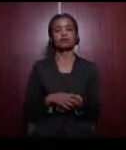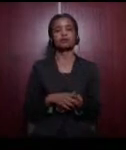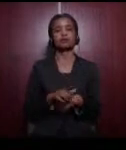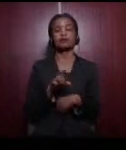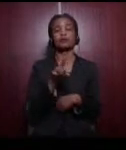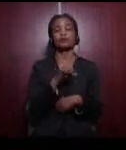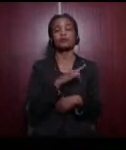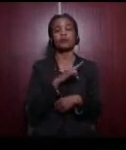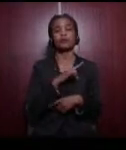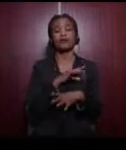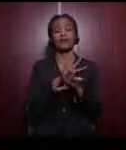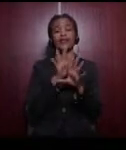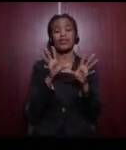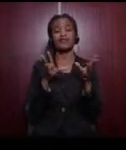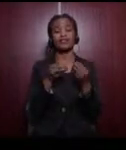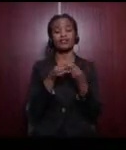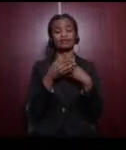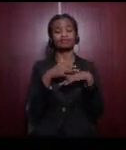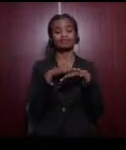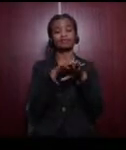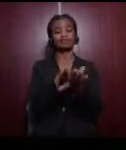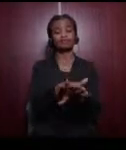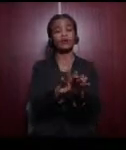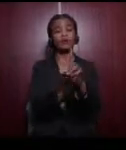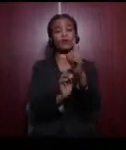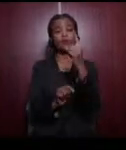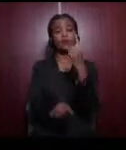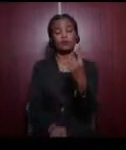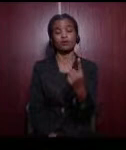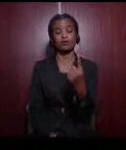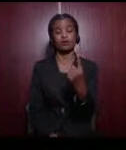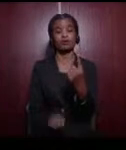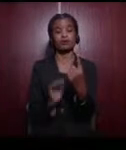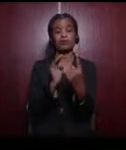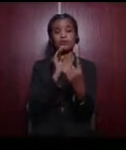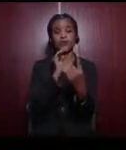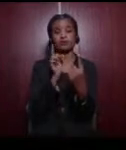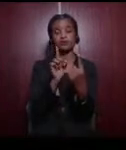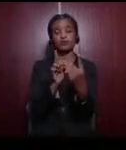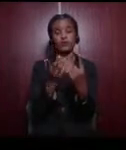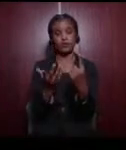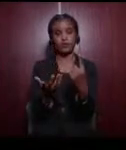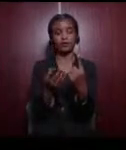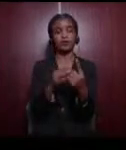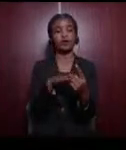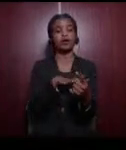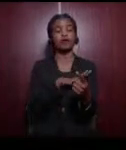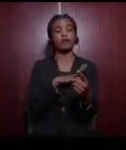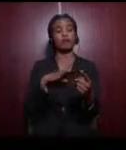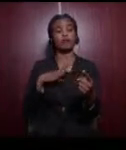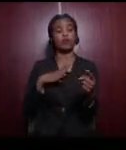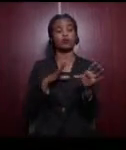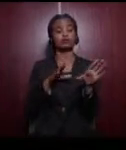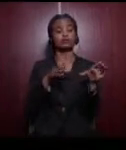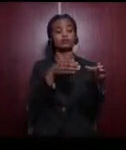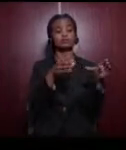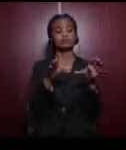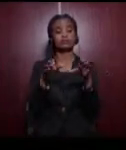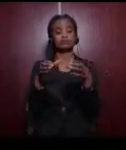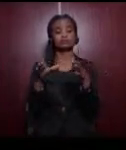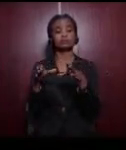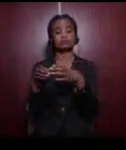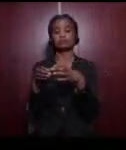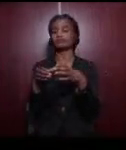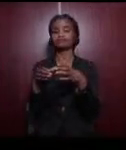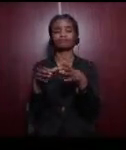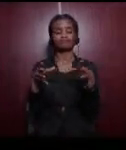consolidating all these things into one, it means the reduction of the many boards. It will make it easy for, I think,